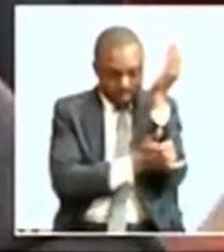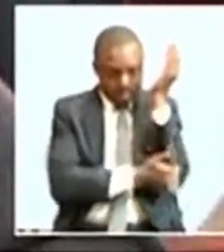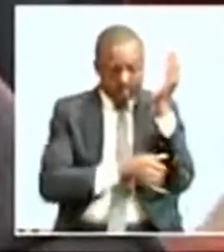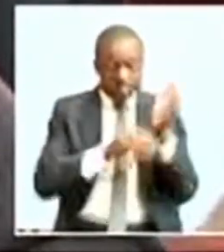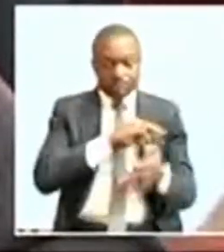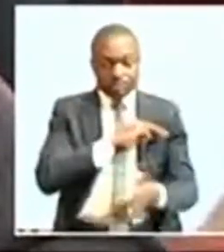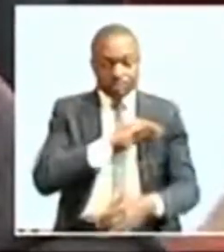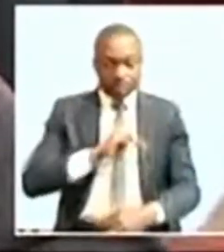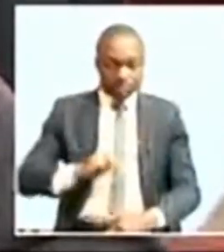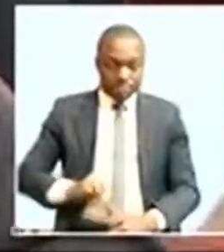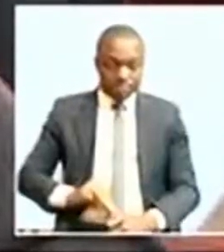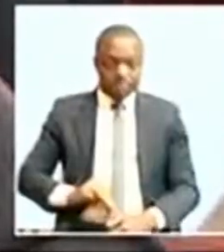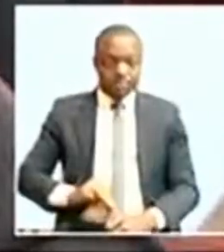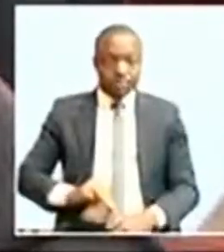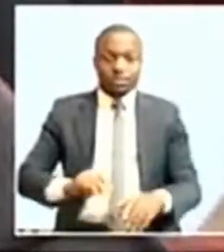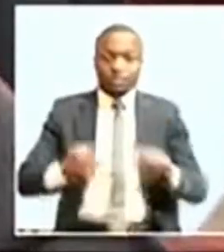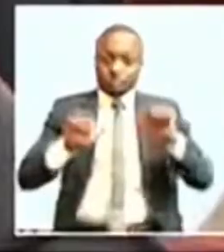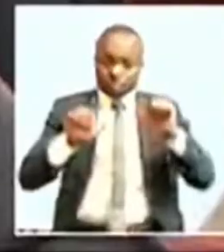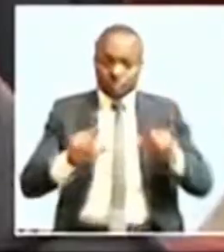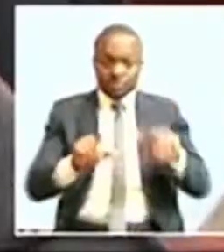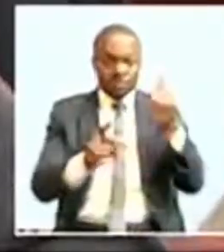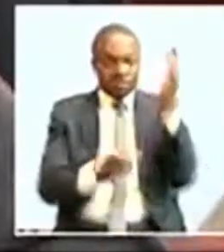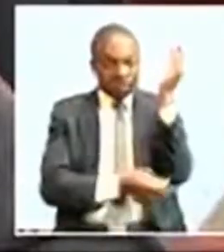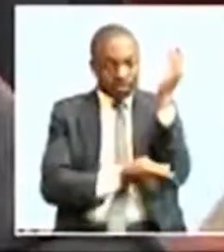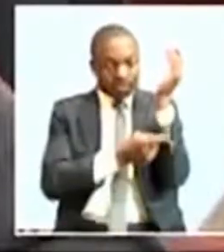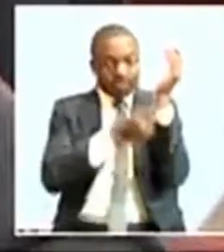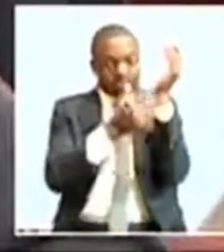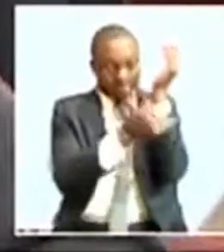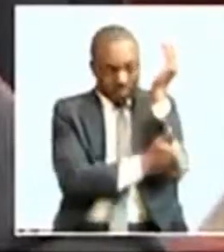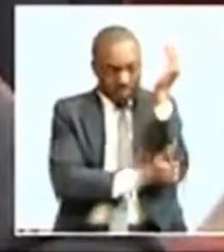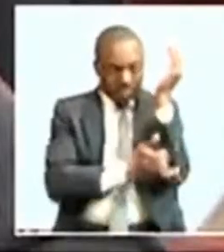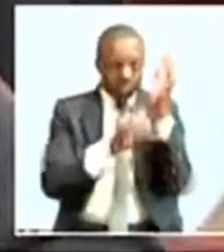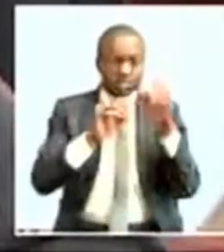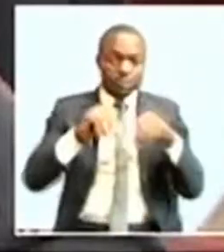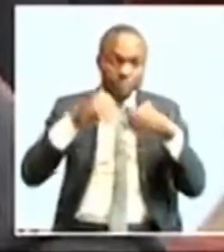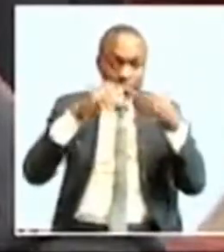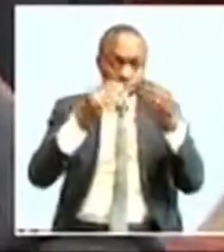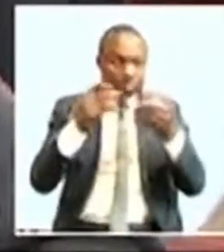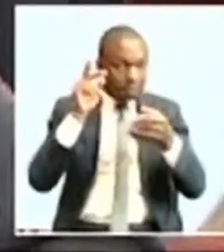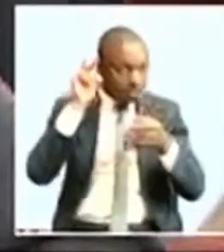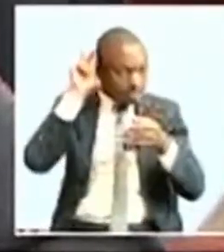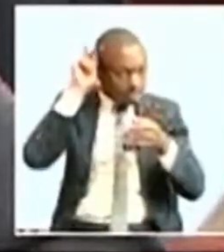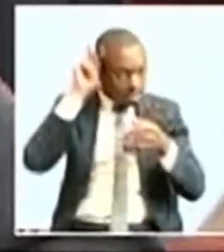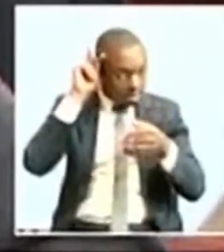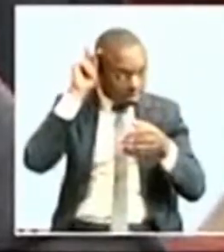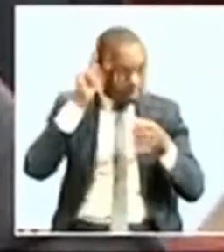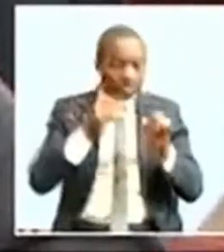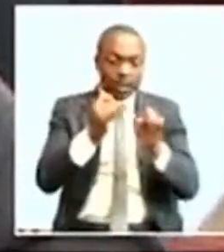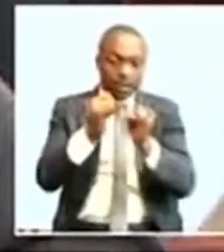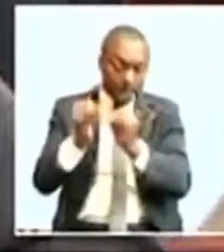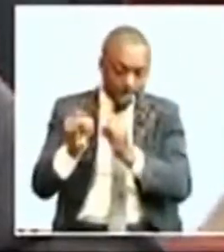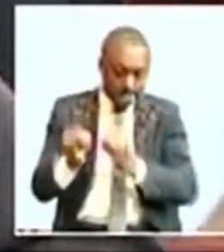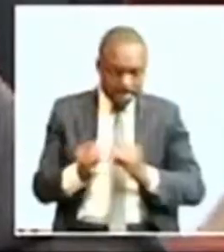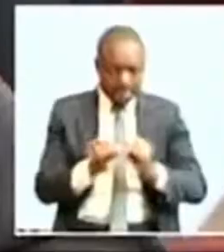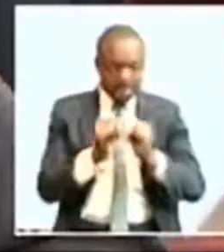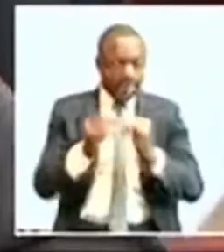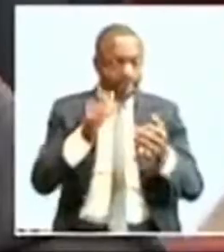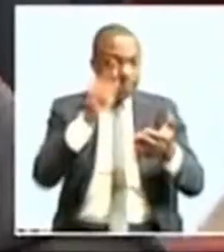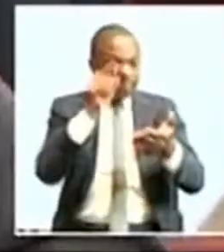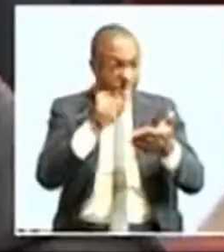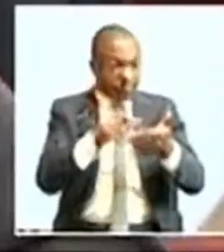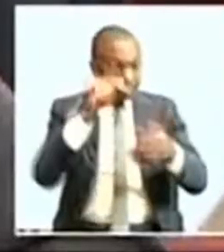members, including least developed country members, shall be provided for the purpose of implementation of the disciplines of this